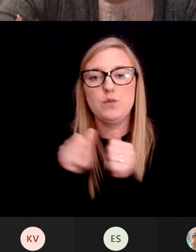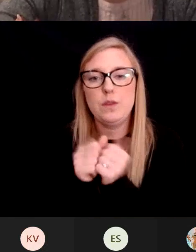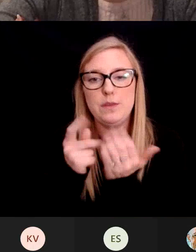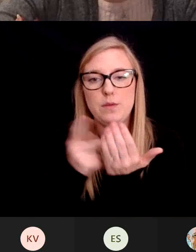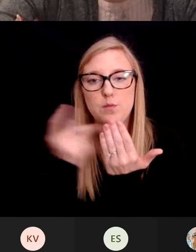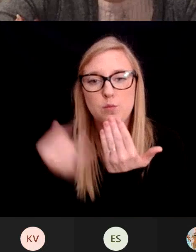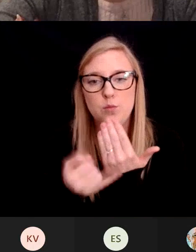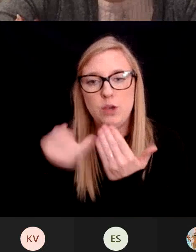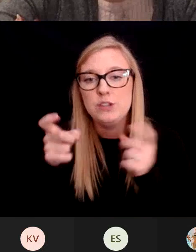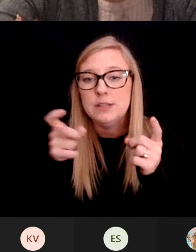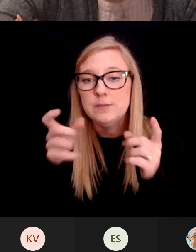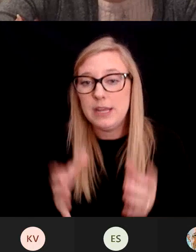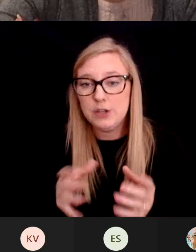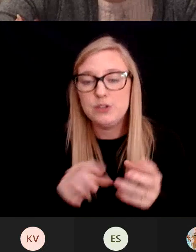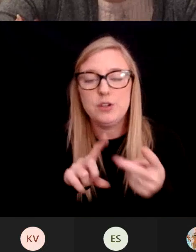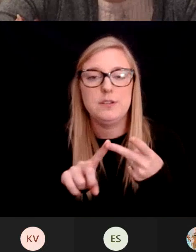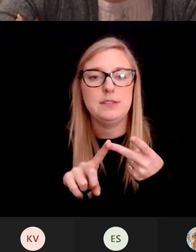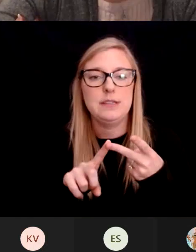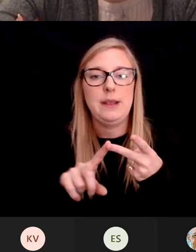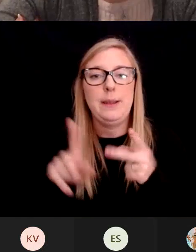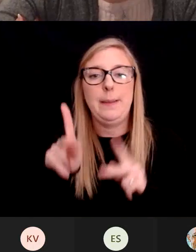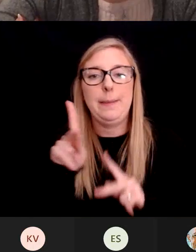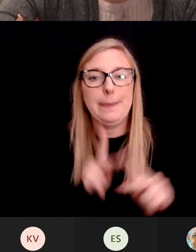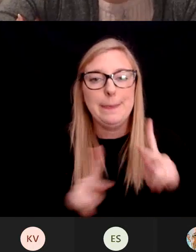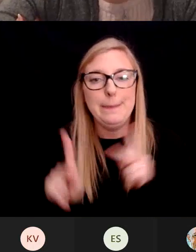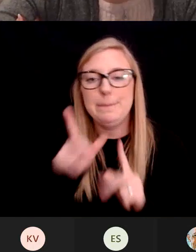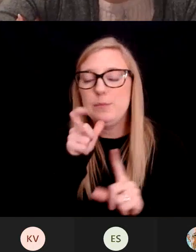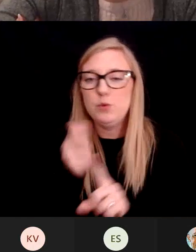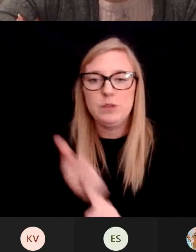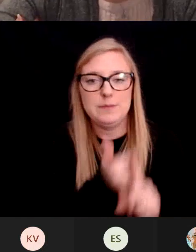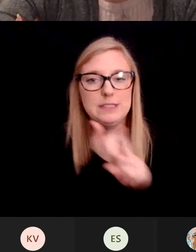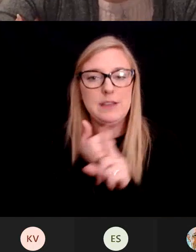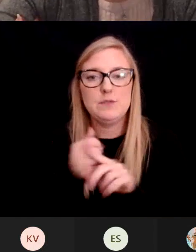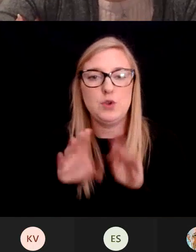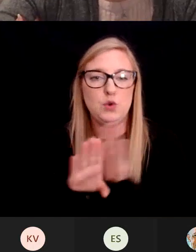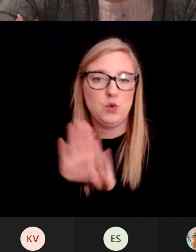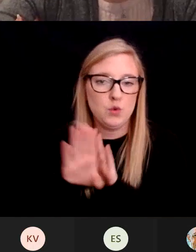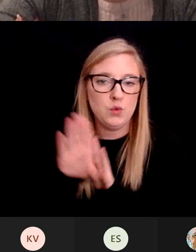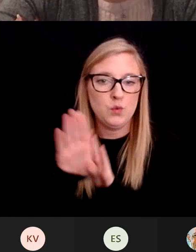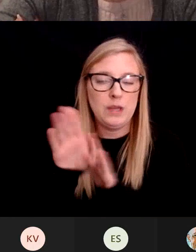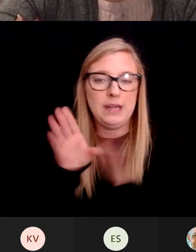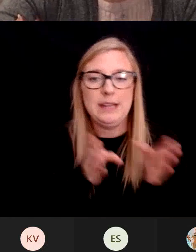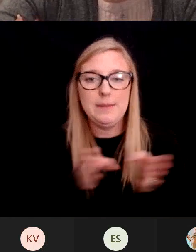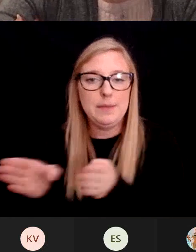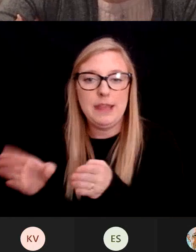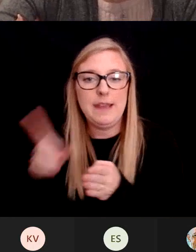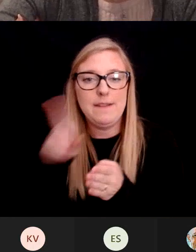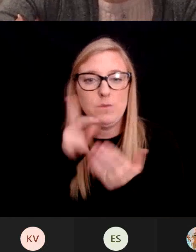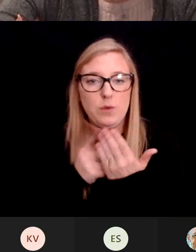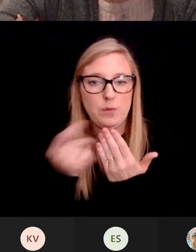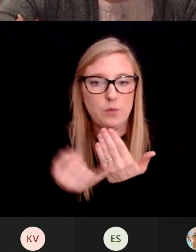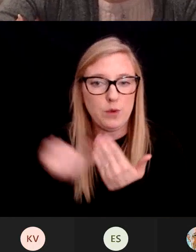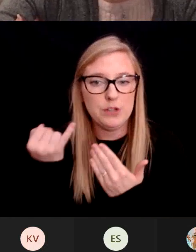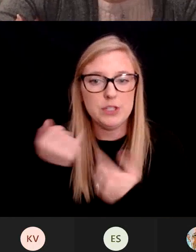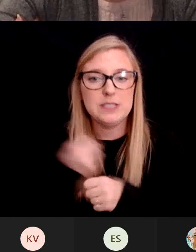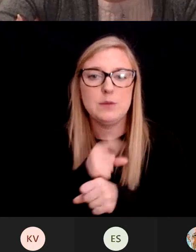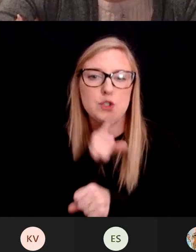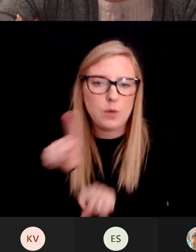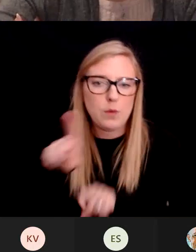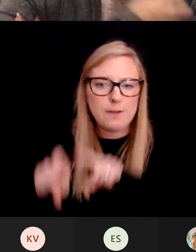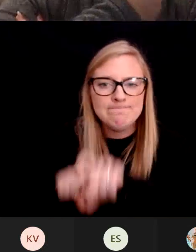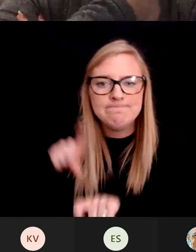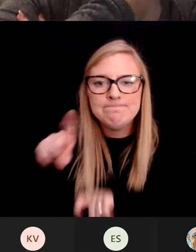managers and the folks who are kind of creating the plan for these projects to make sure that we're asking the right